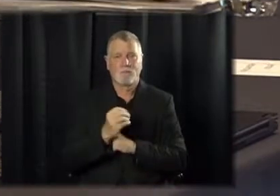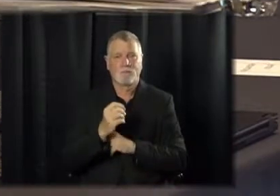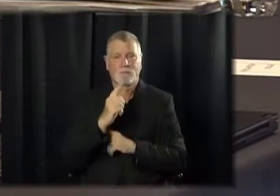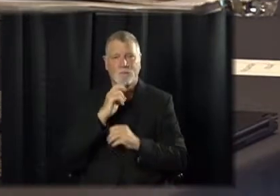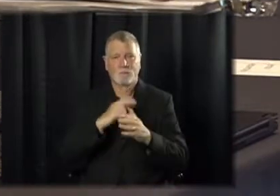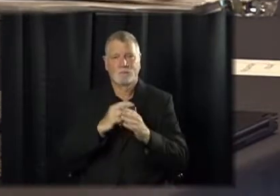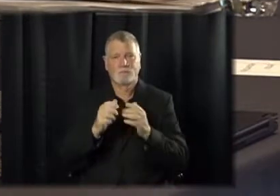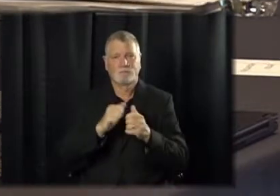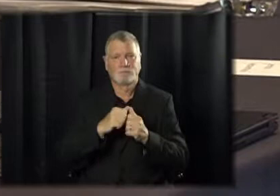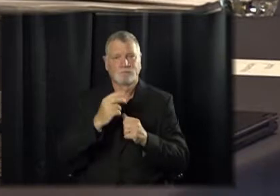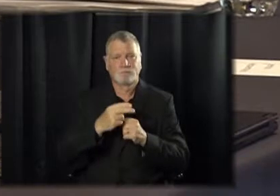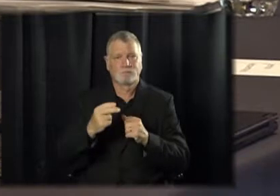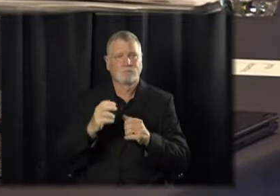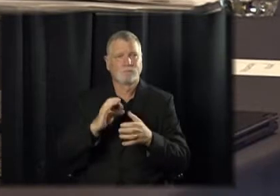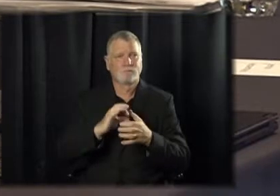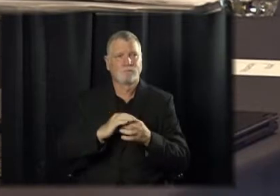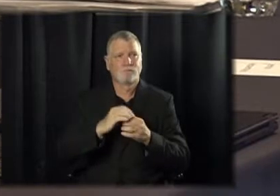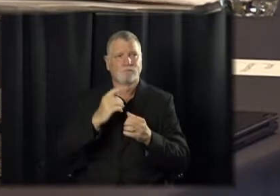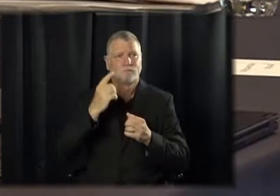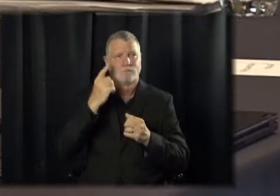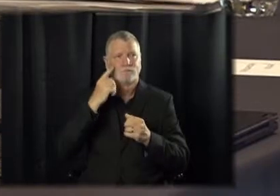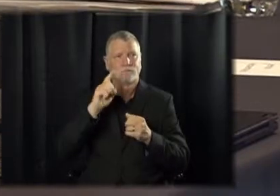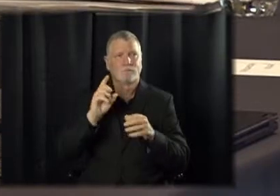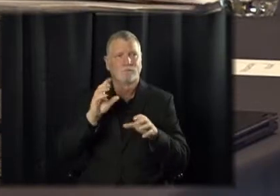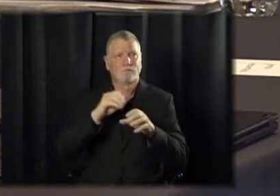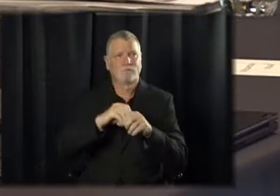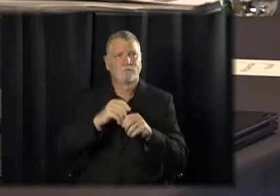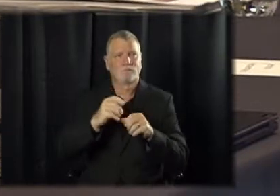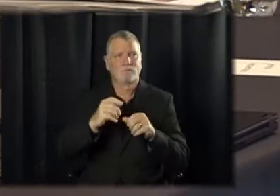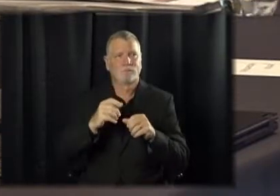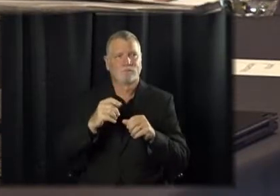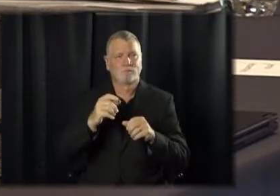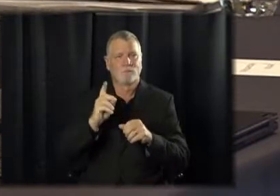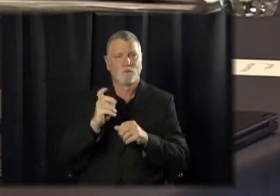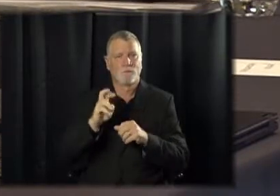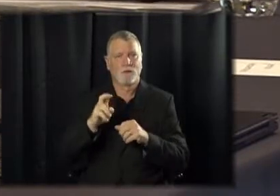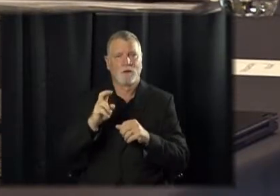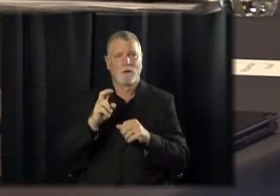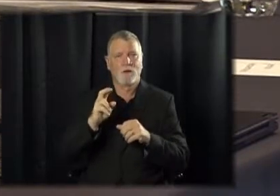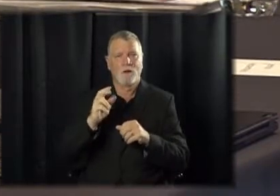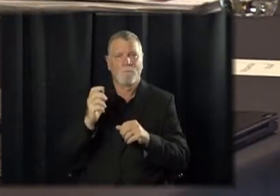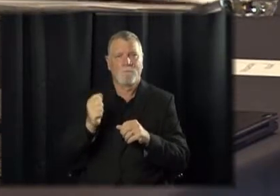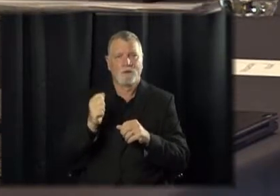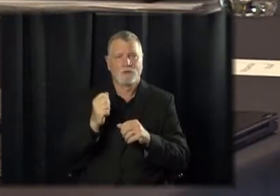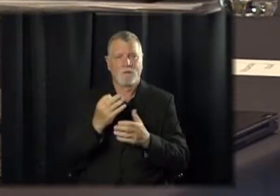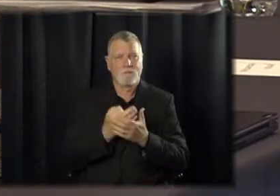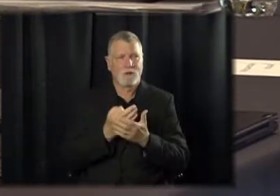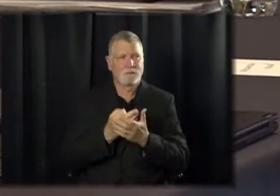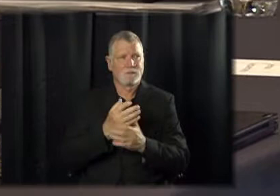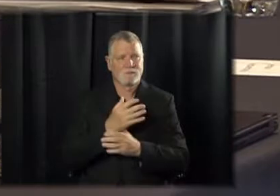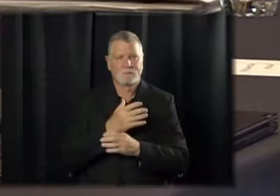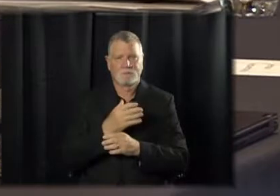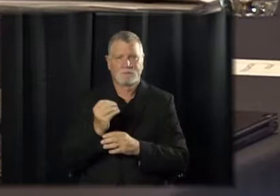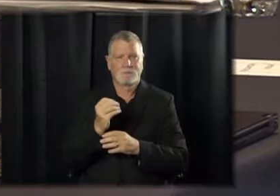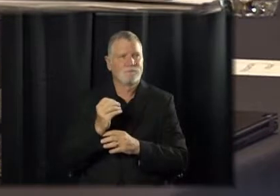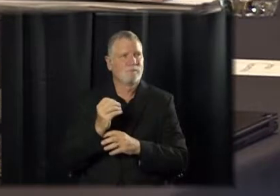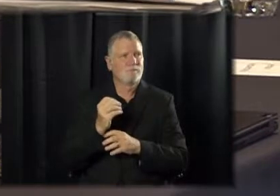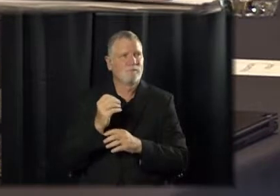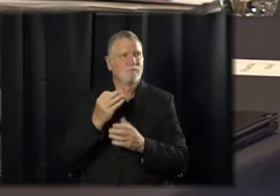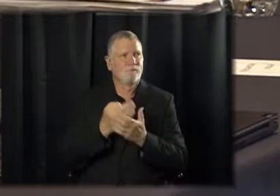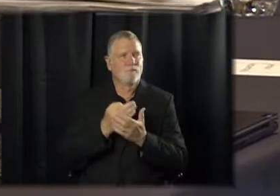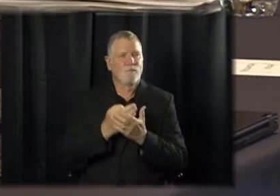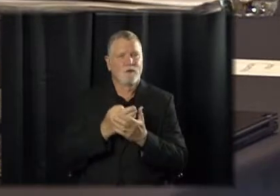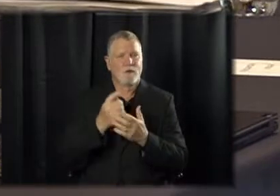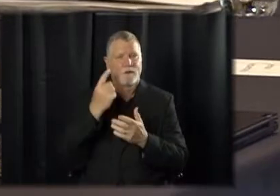history of decisions by the university to contribute insufficient amounts to the UPR pension fund, the fund faces significant challenges,